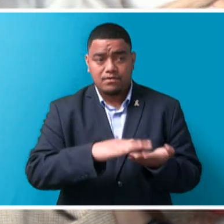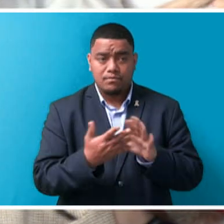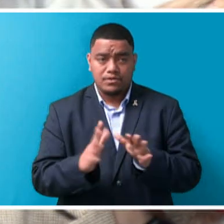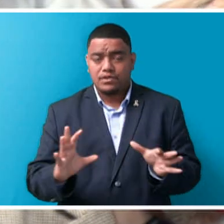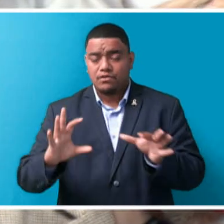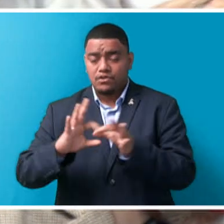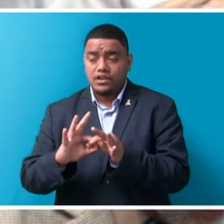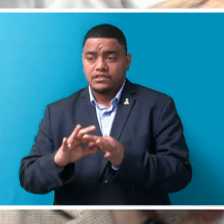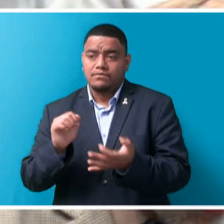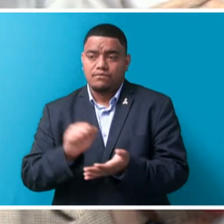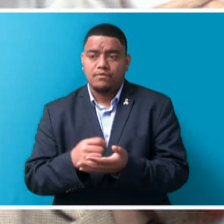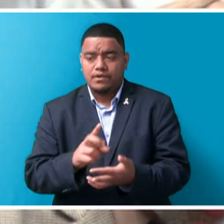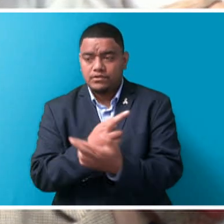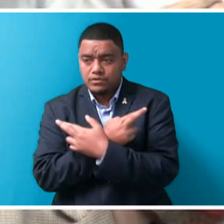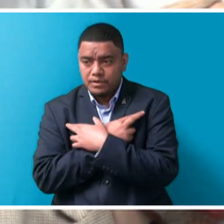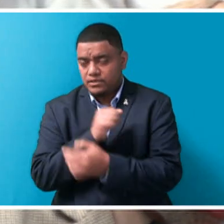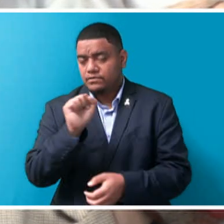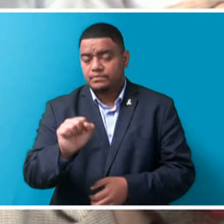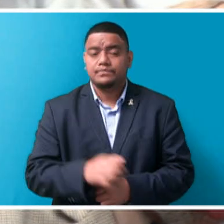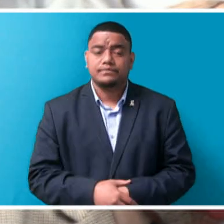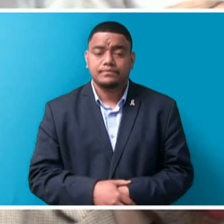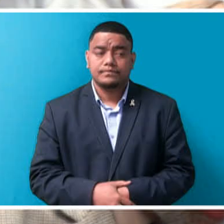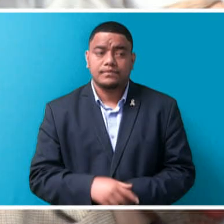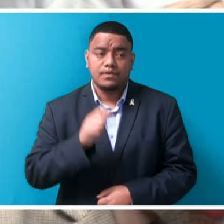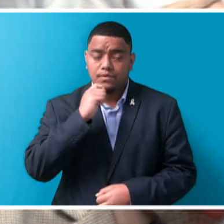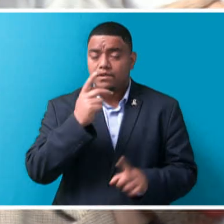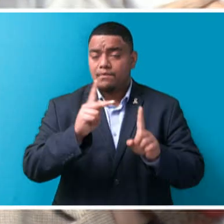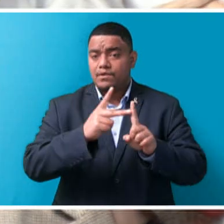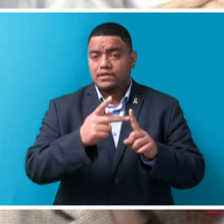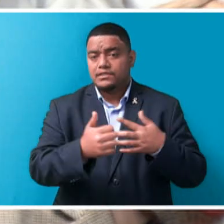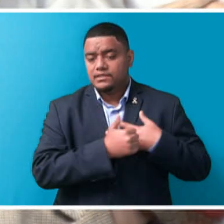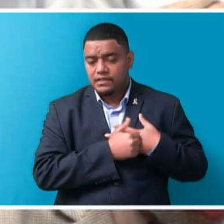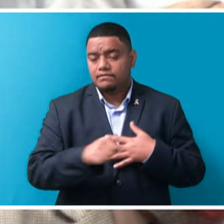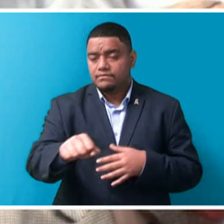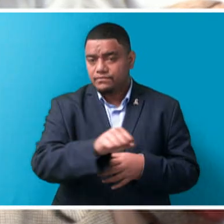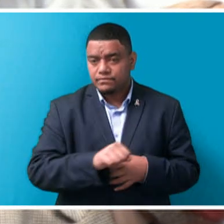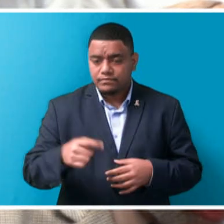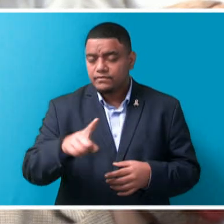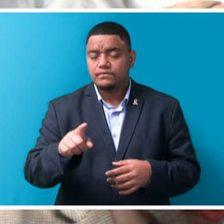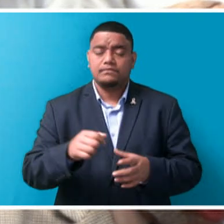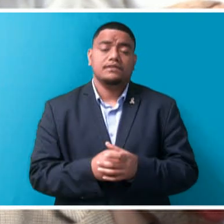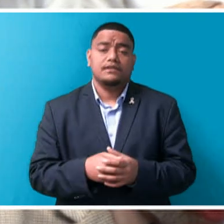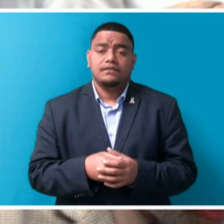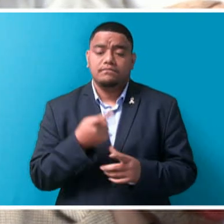are preserved and respected. It will prioritize safe, stable, and nurturing placements by